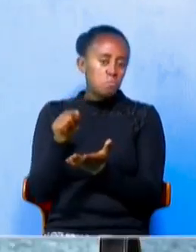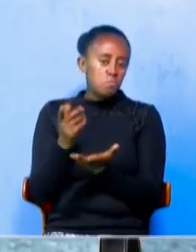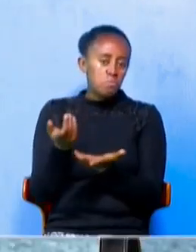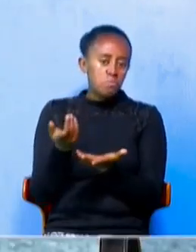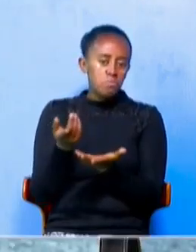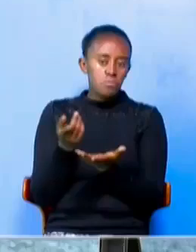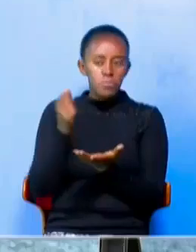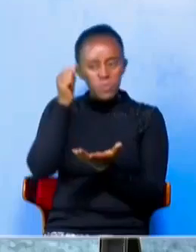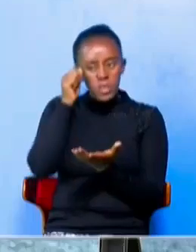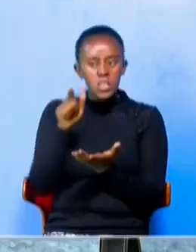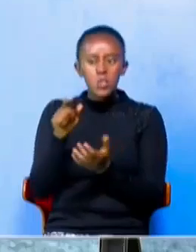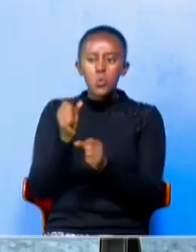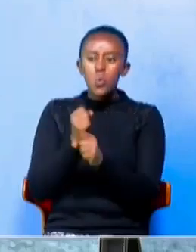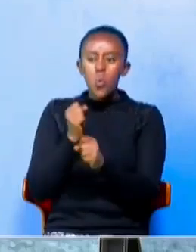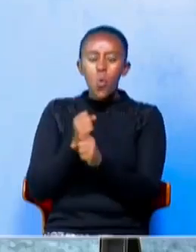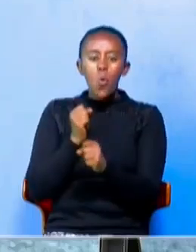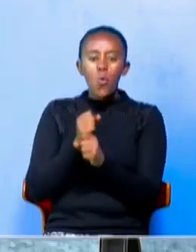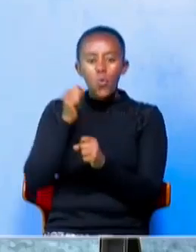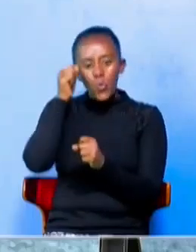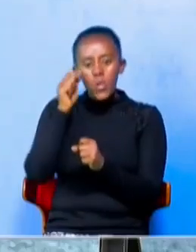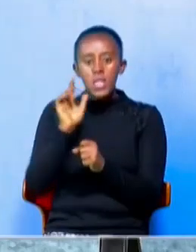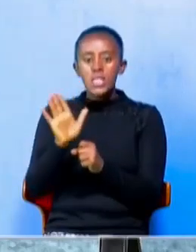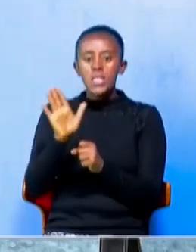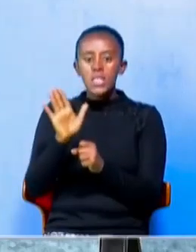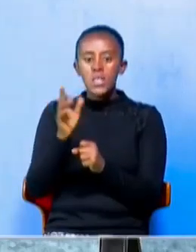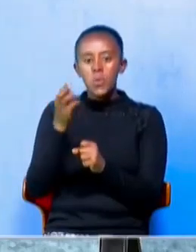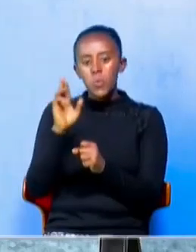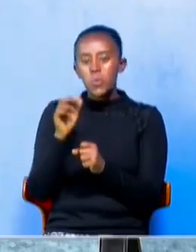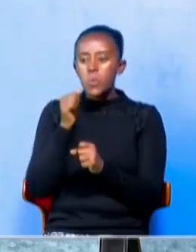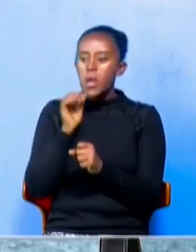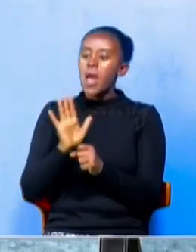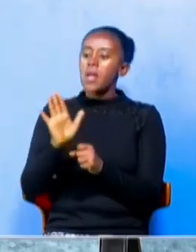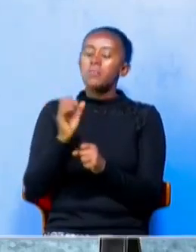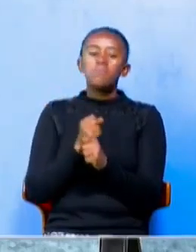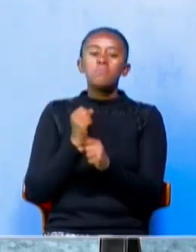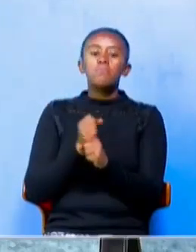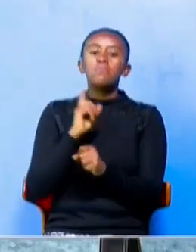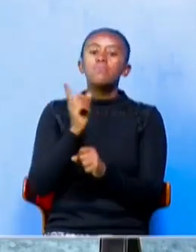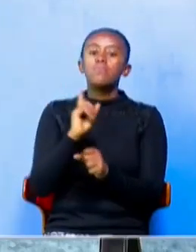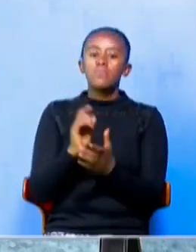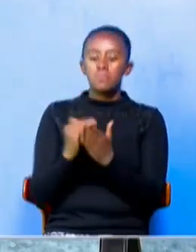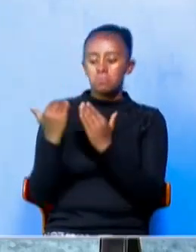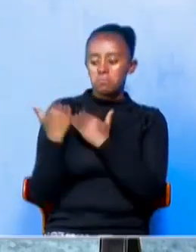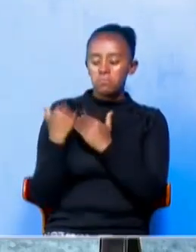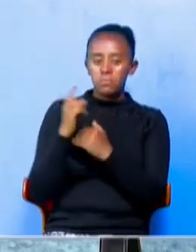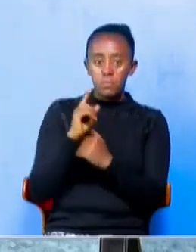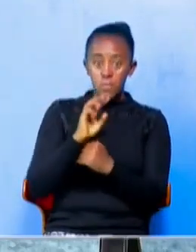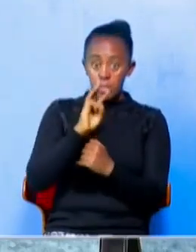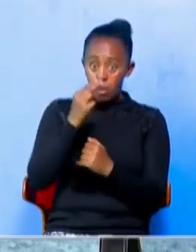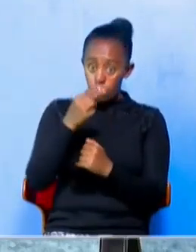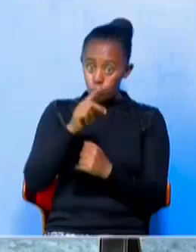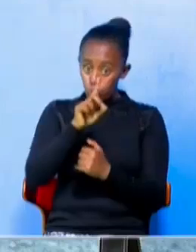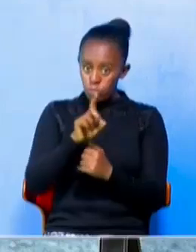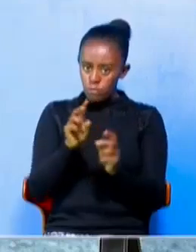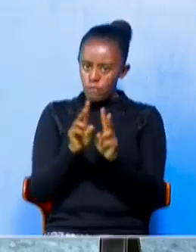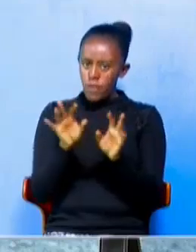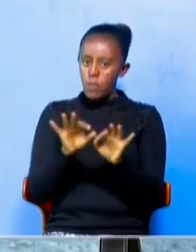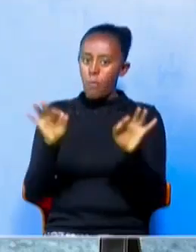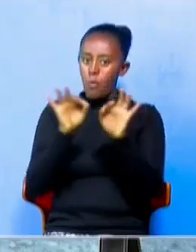His work position. What is his position, or what is her position? These WH questions are very important,